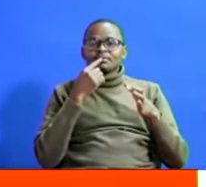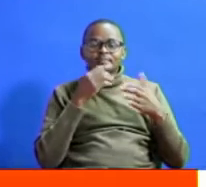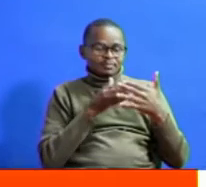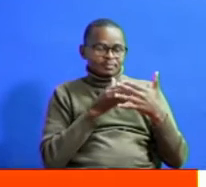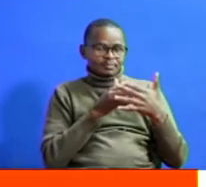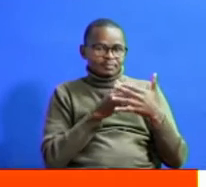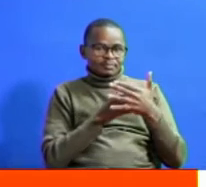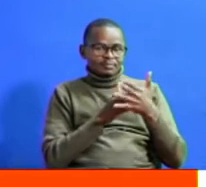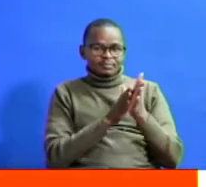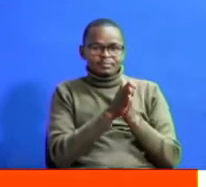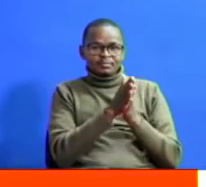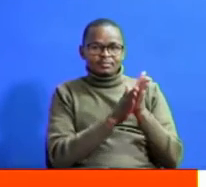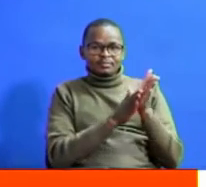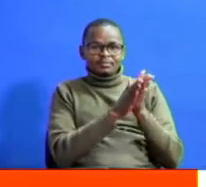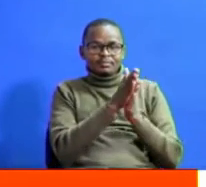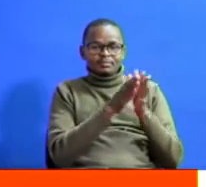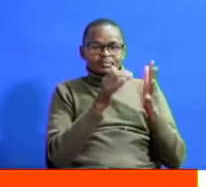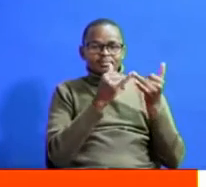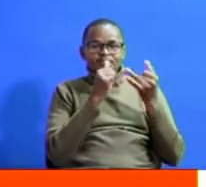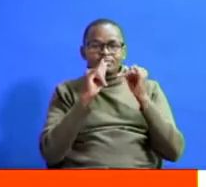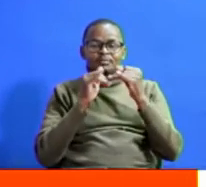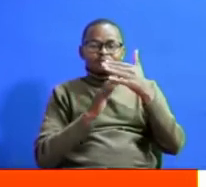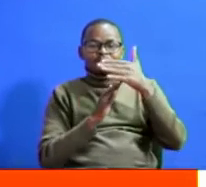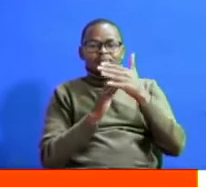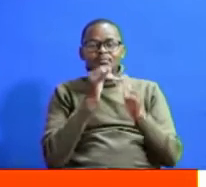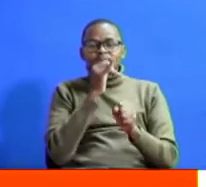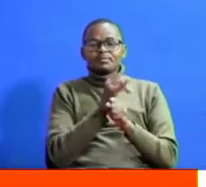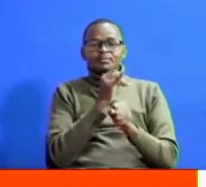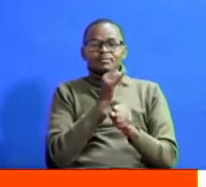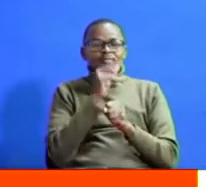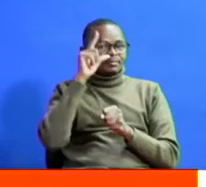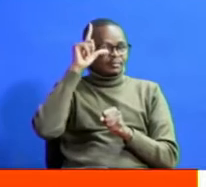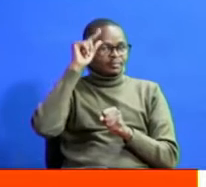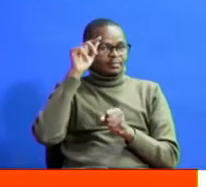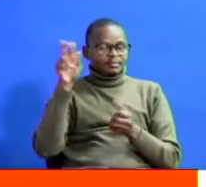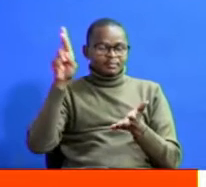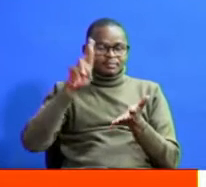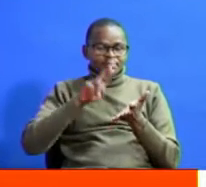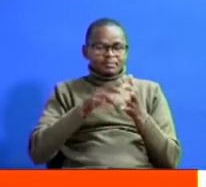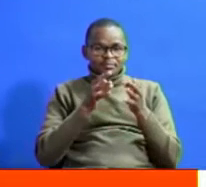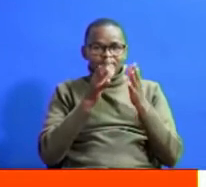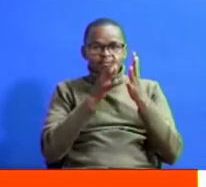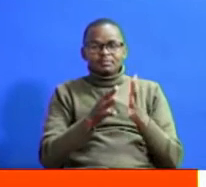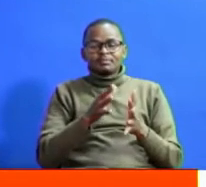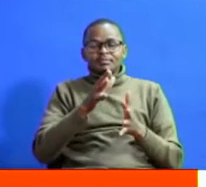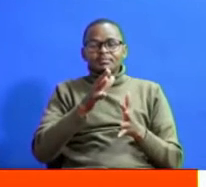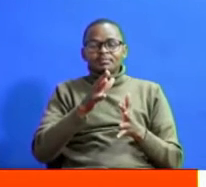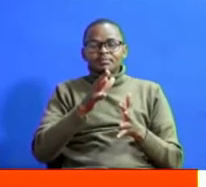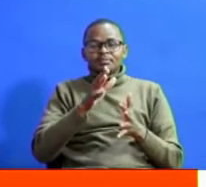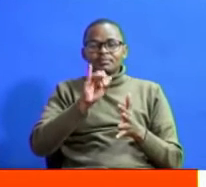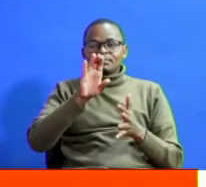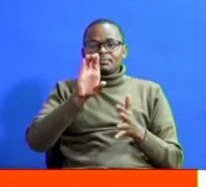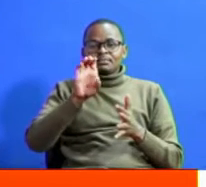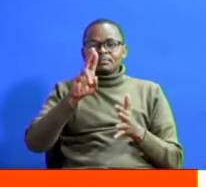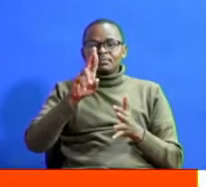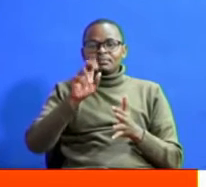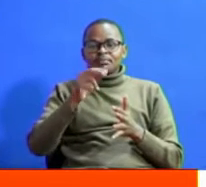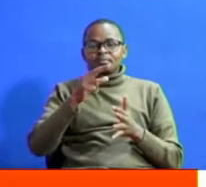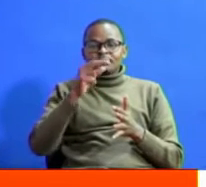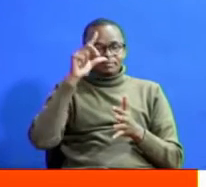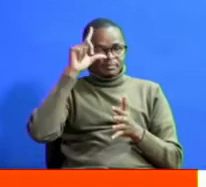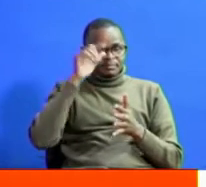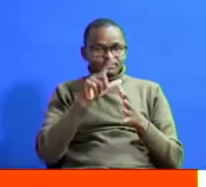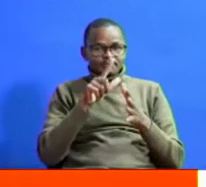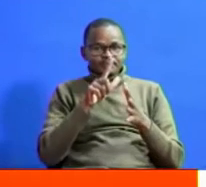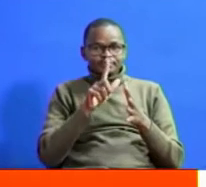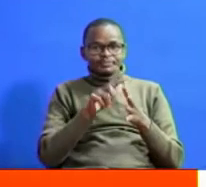his ambition to inherit Mombasa County's top job. Mombasa County Returning Officer Swala Ibrahim stated in a letter to Sonko that